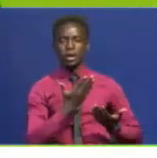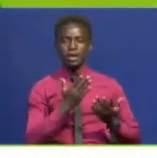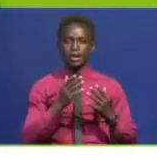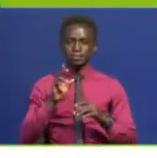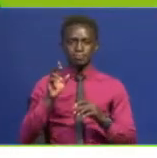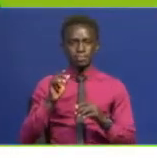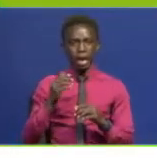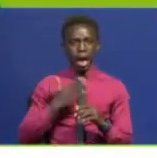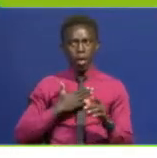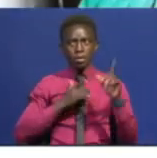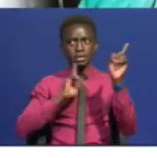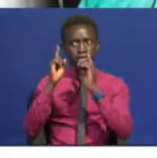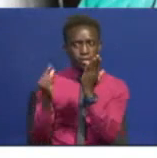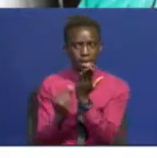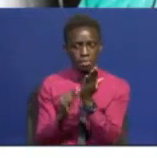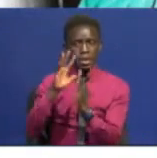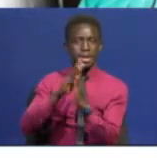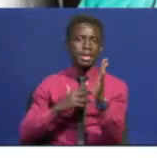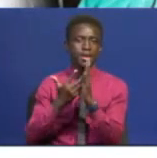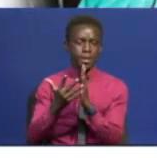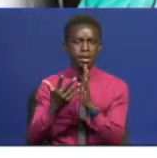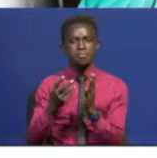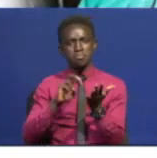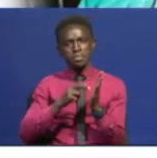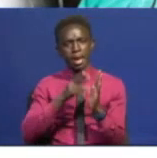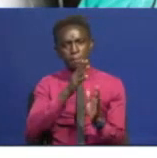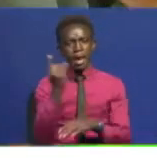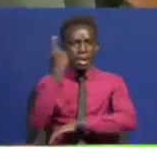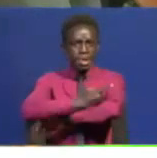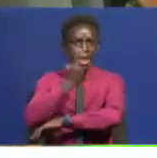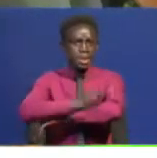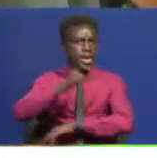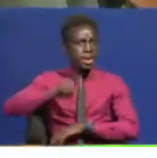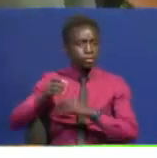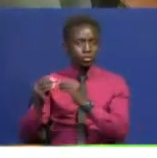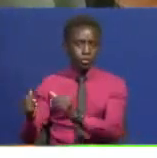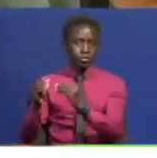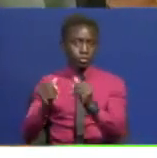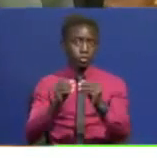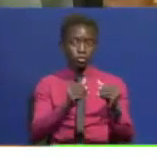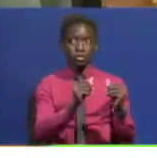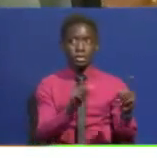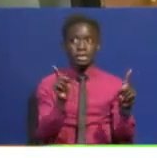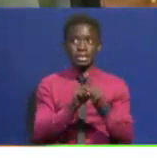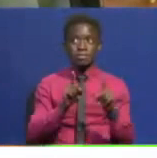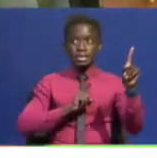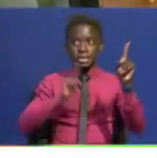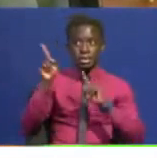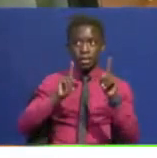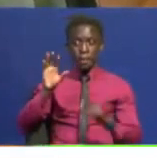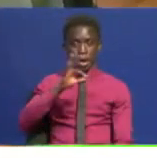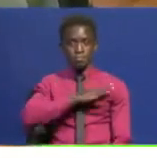in meeting their day-to-day needs. In the period under review, Safaricom PLC group revenue grew by